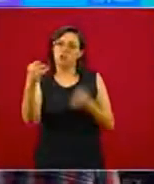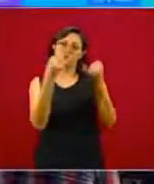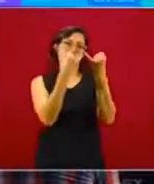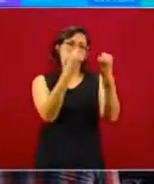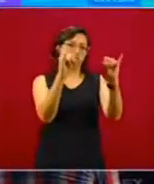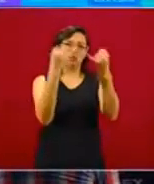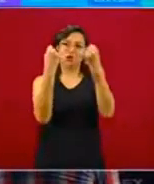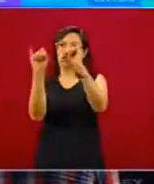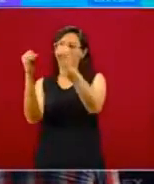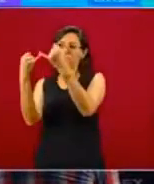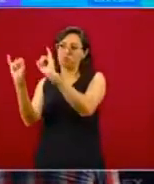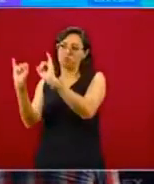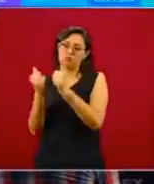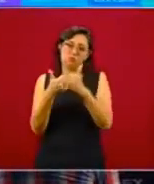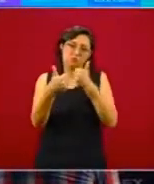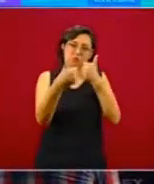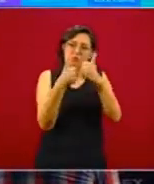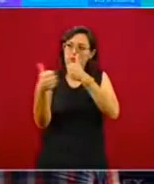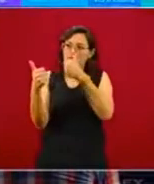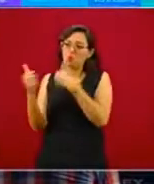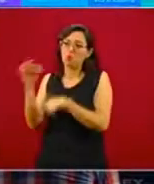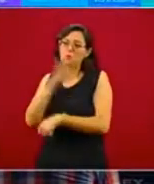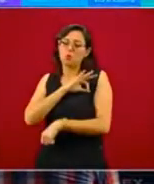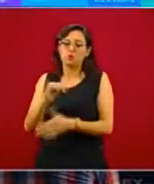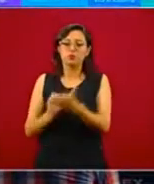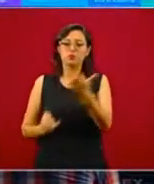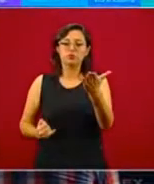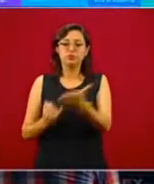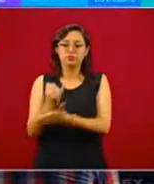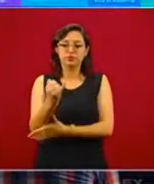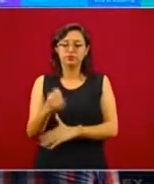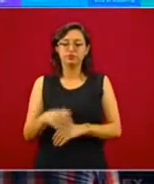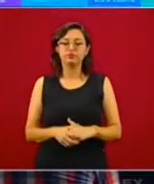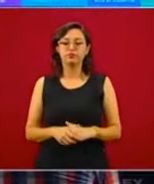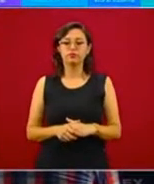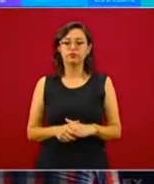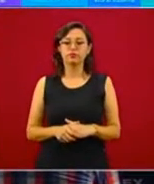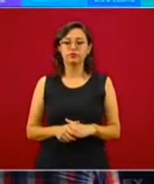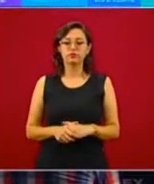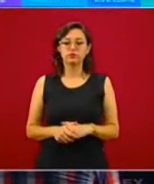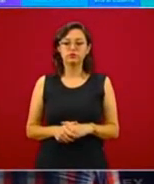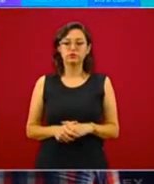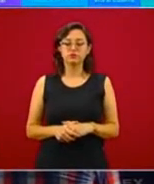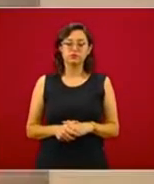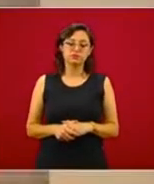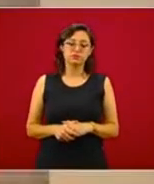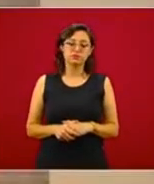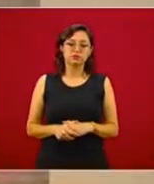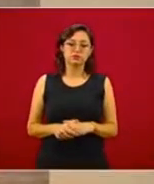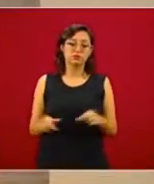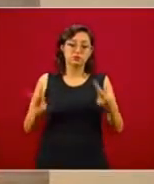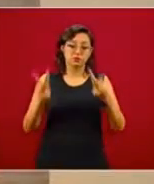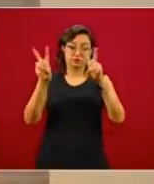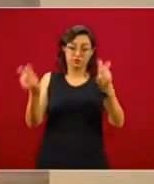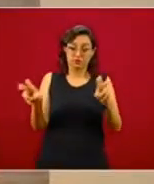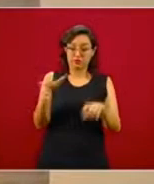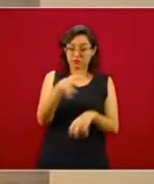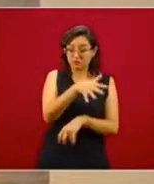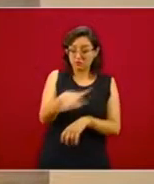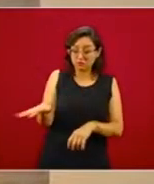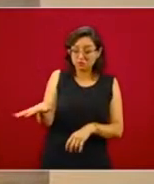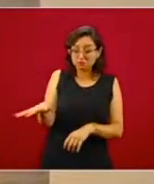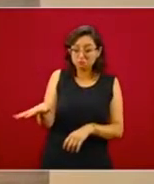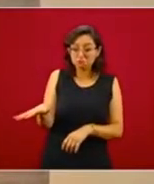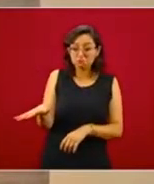talking about public universities and the higher education area. This is